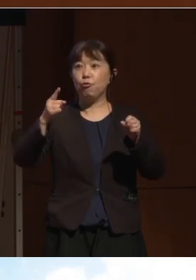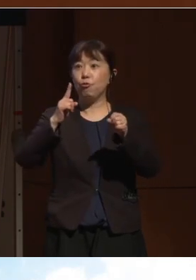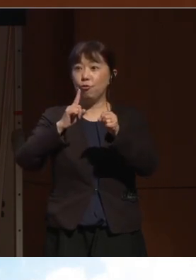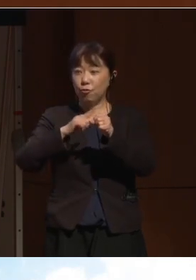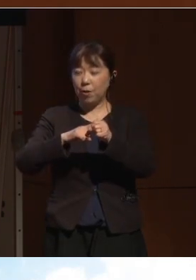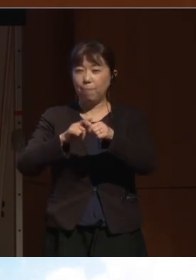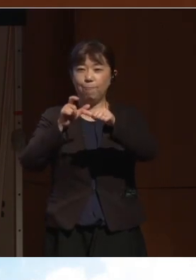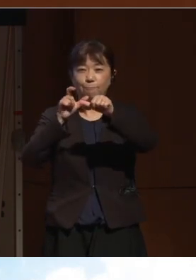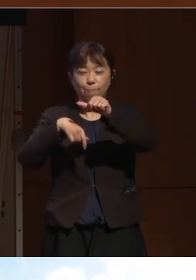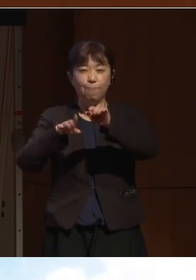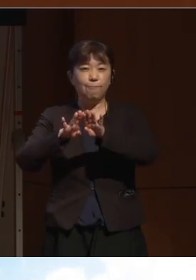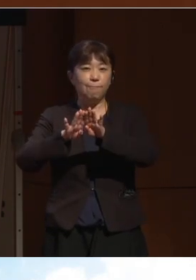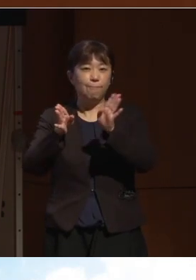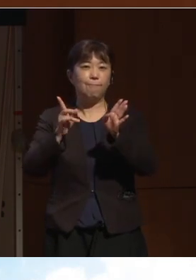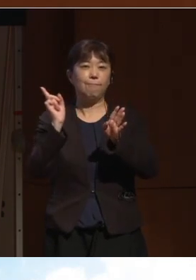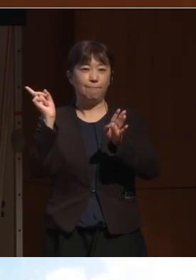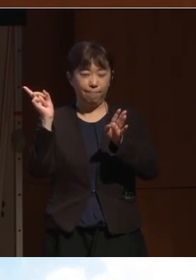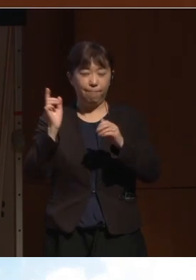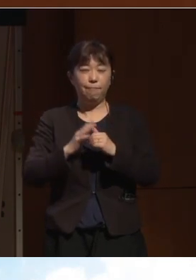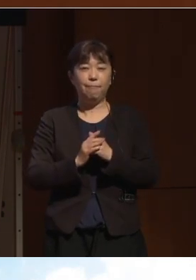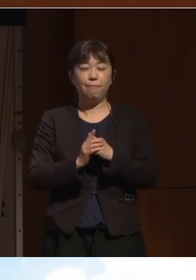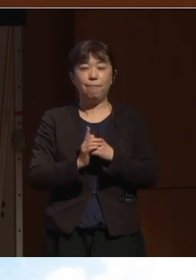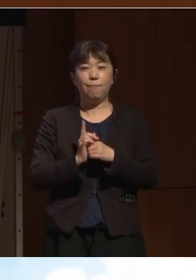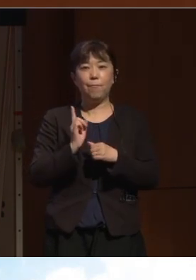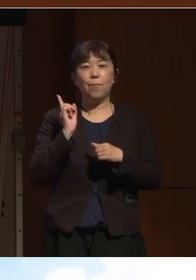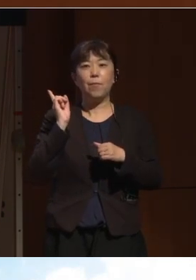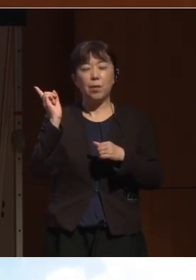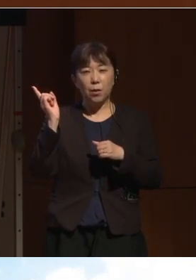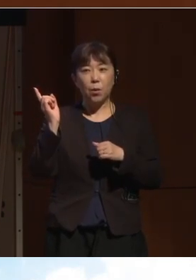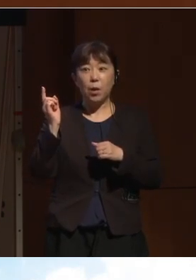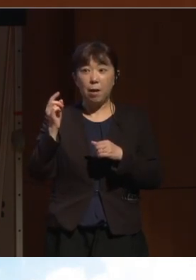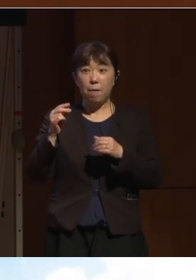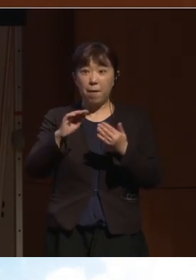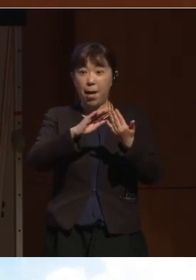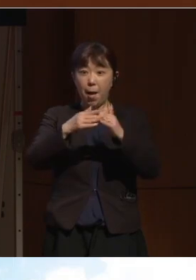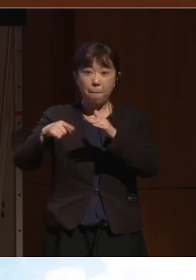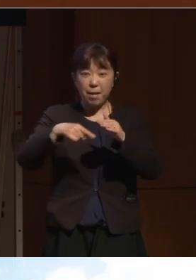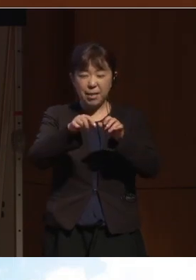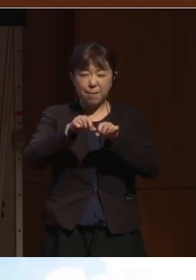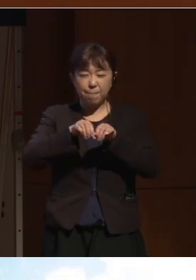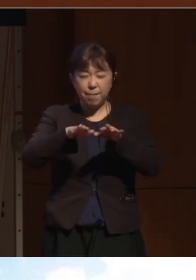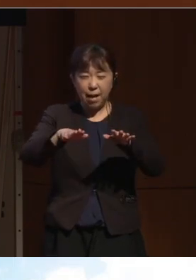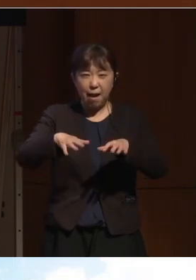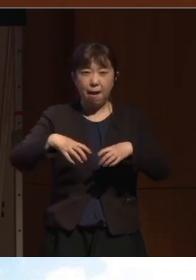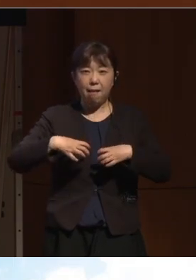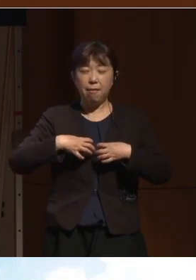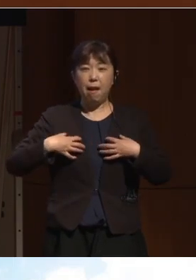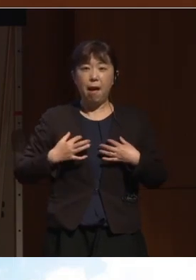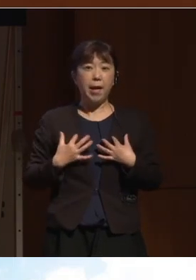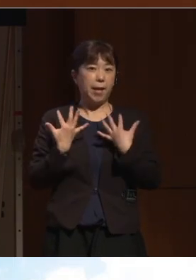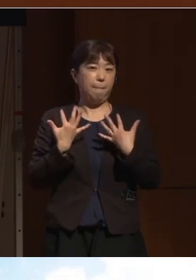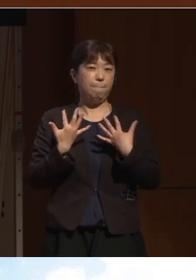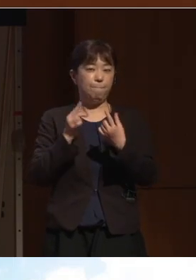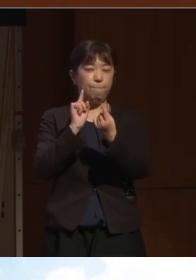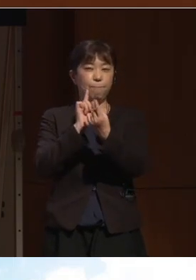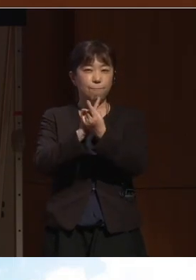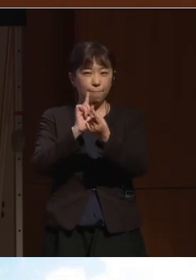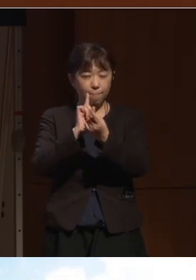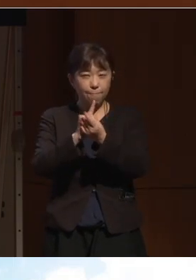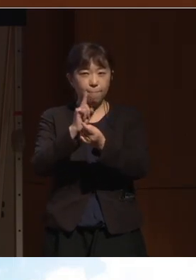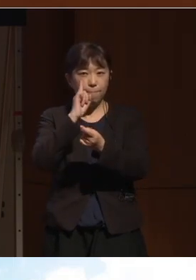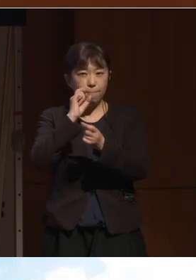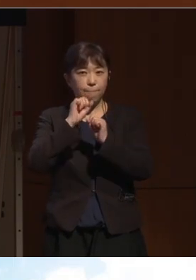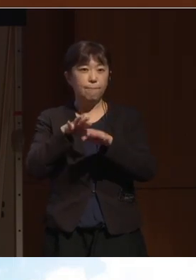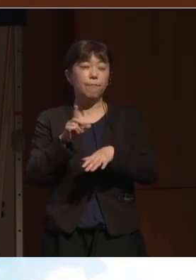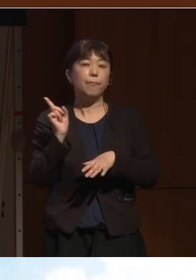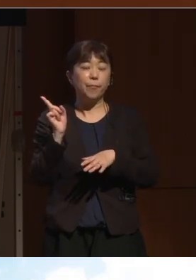pneumonia in critically hospitalized patients. It's still active today. It's not just something that was related to COVID. And as of last month, I'm hoping